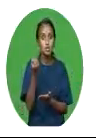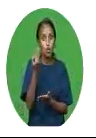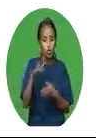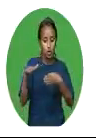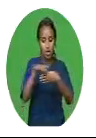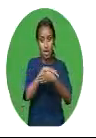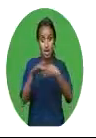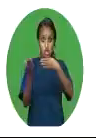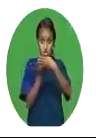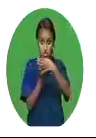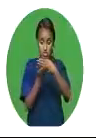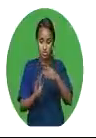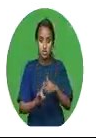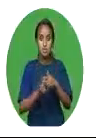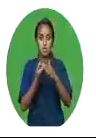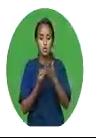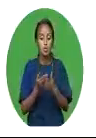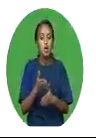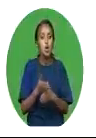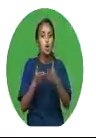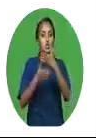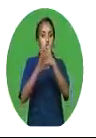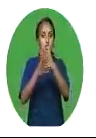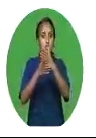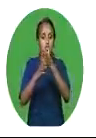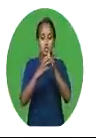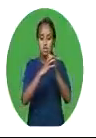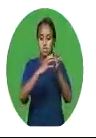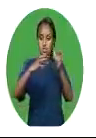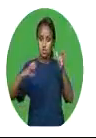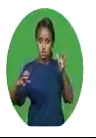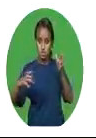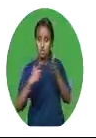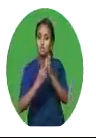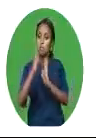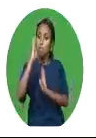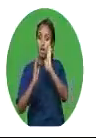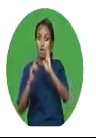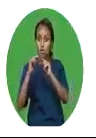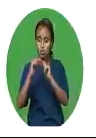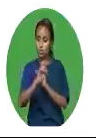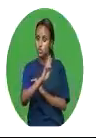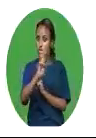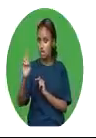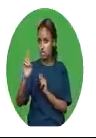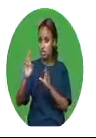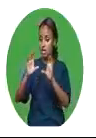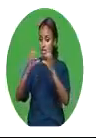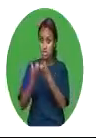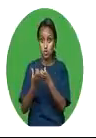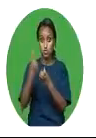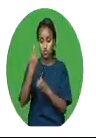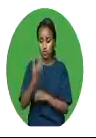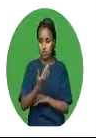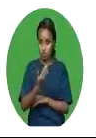edges begins by constructing a stretch-out line that's parallel to a right section of the object